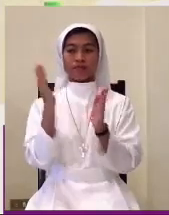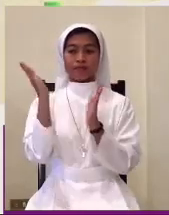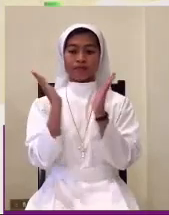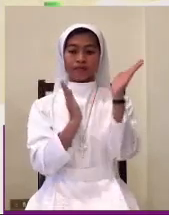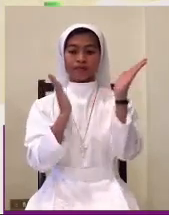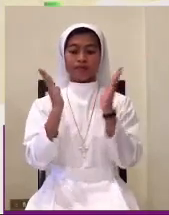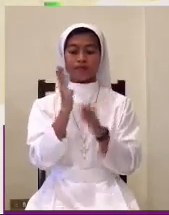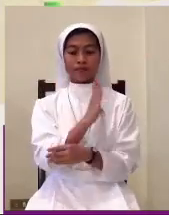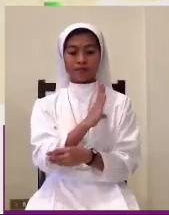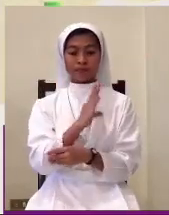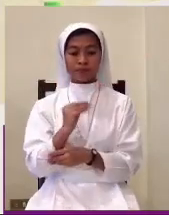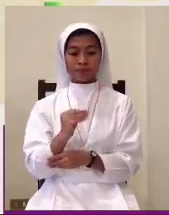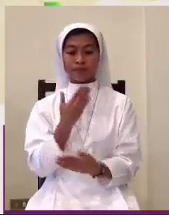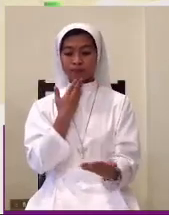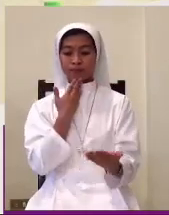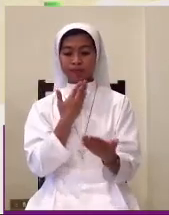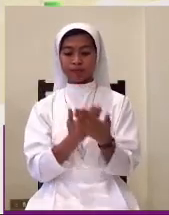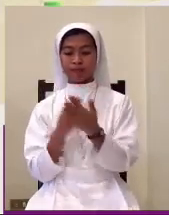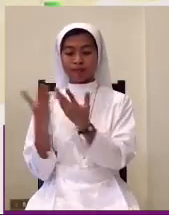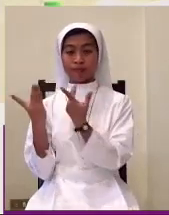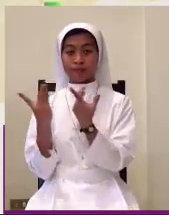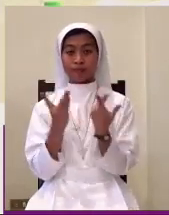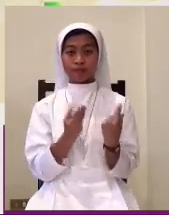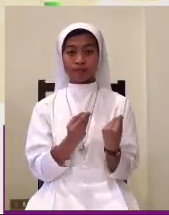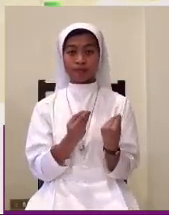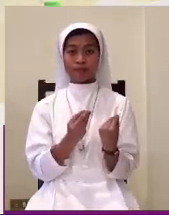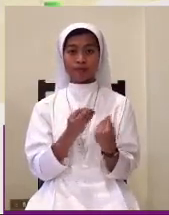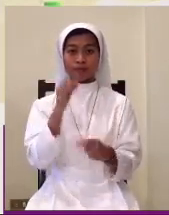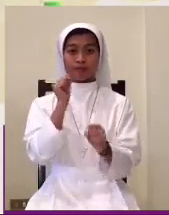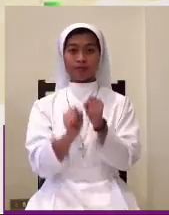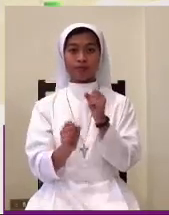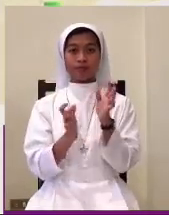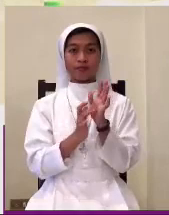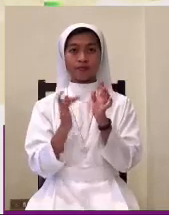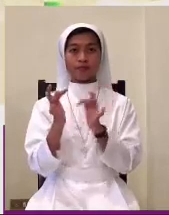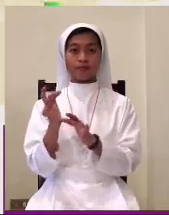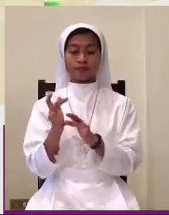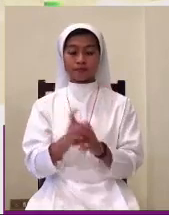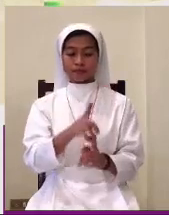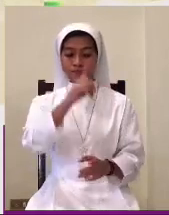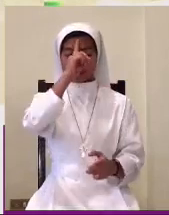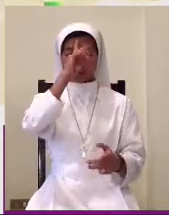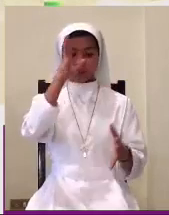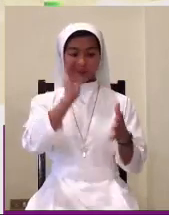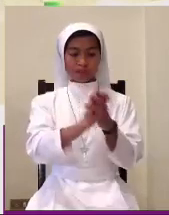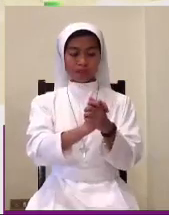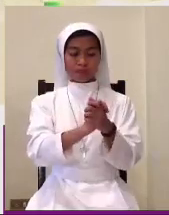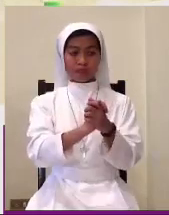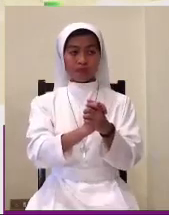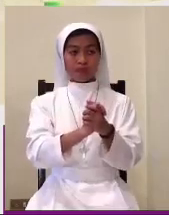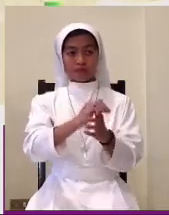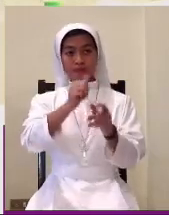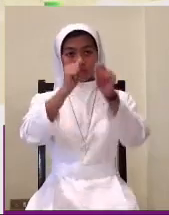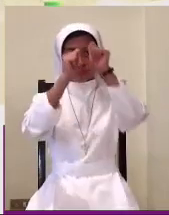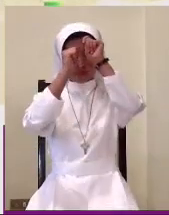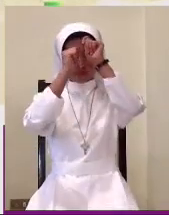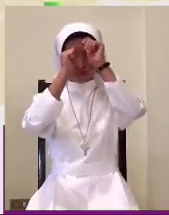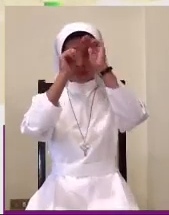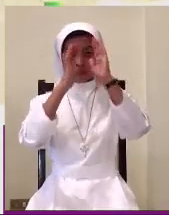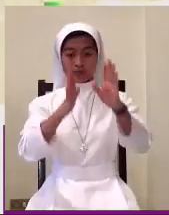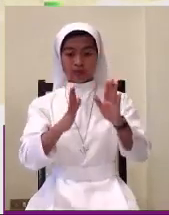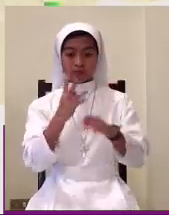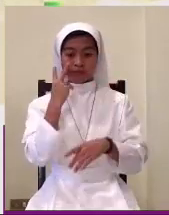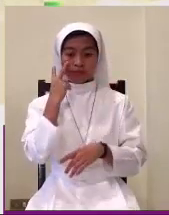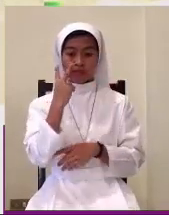deeds. And so we see Jesus believing in his Father. We see Jesus loving